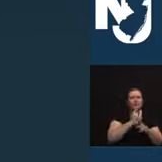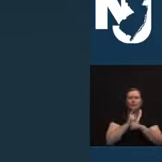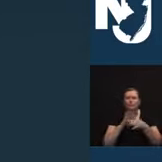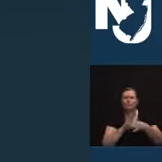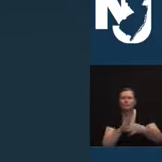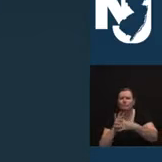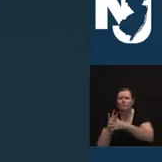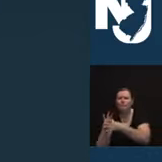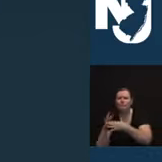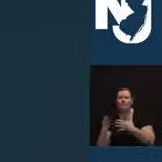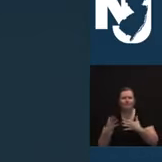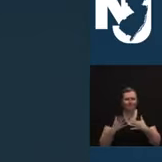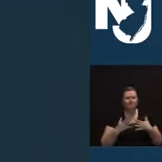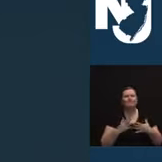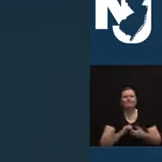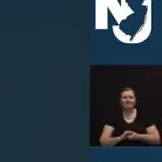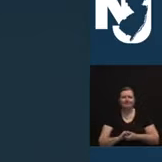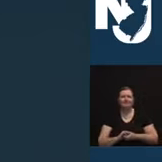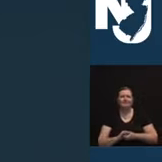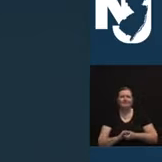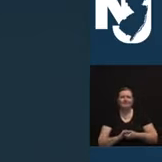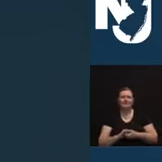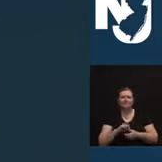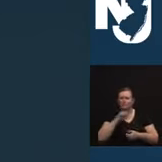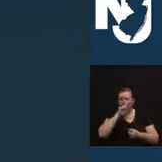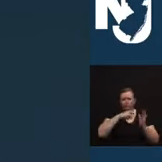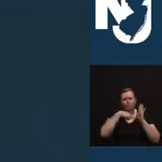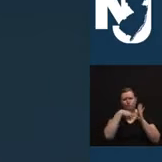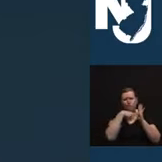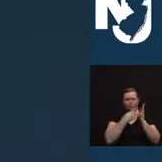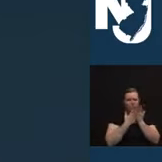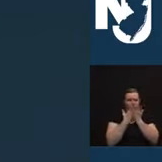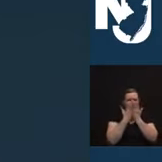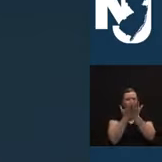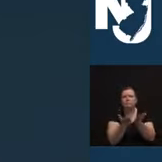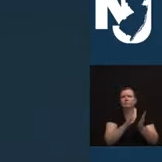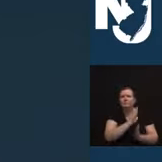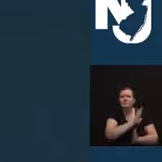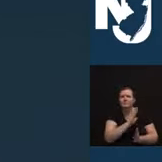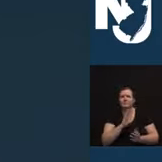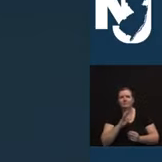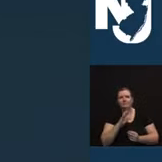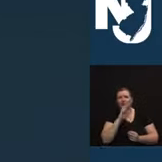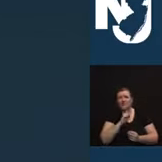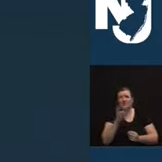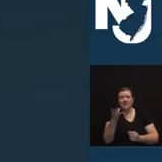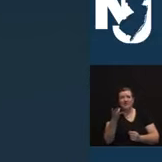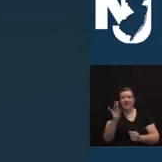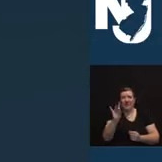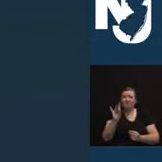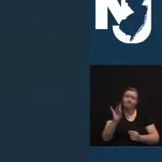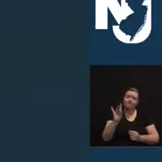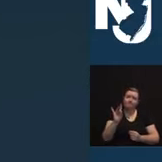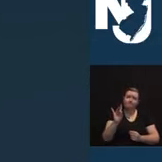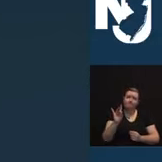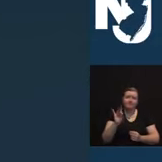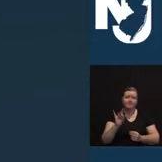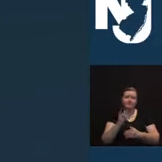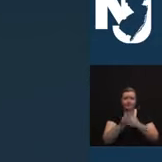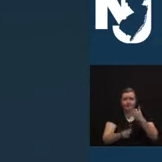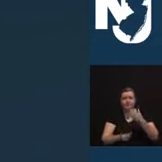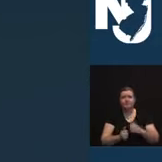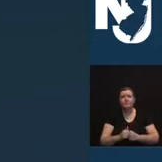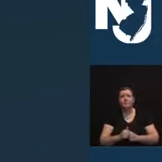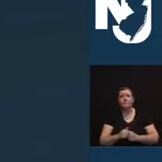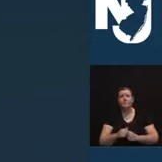avid reader, apropos for a lifelong educator. Pat was 78 years old. Pat leaves her son, North